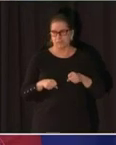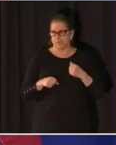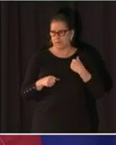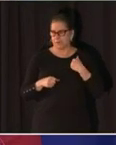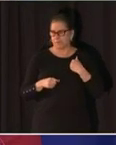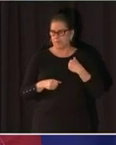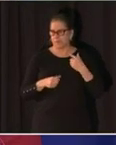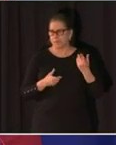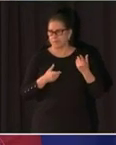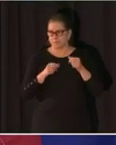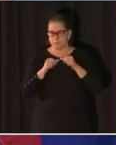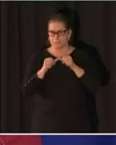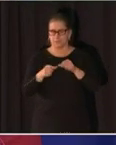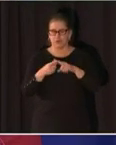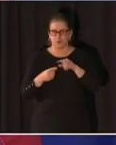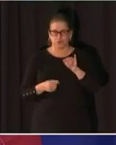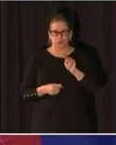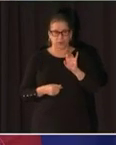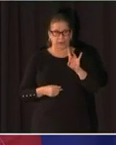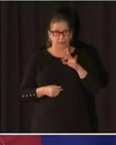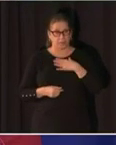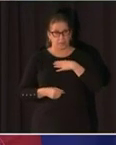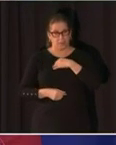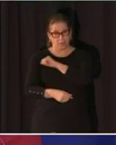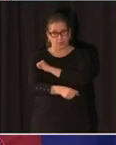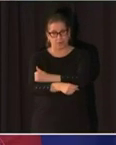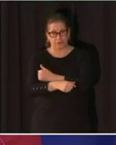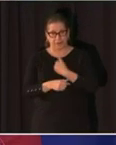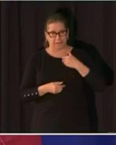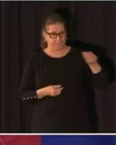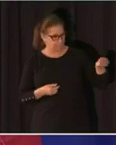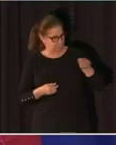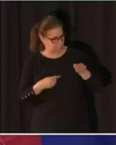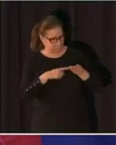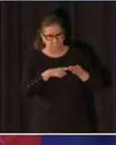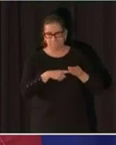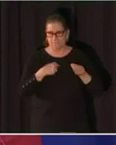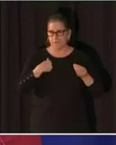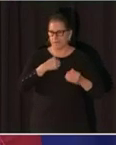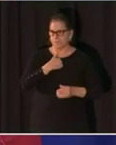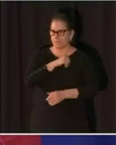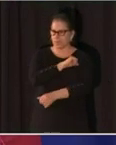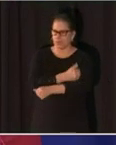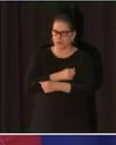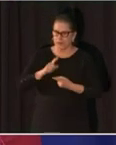is entirely possible, we don't have to go back to the council if